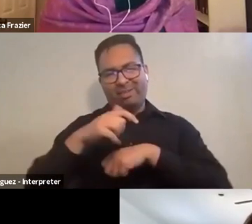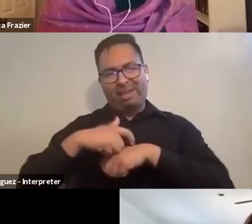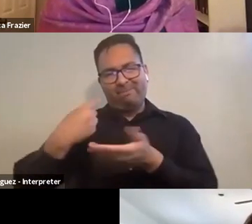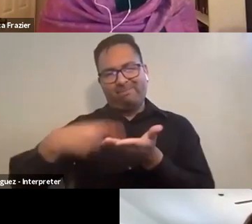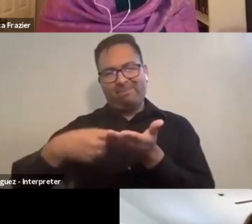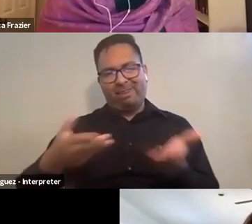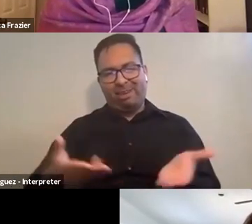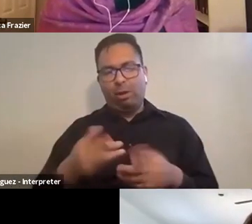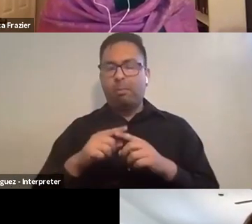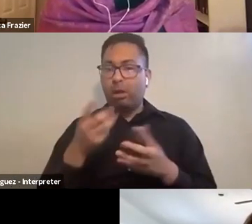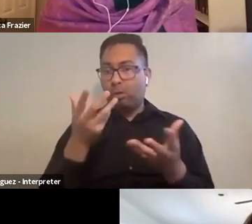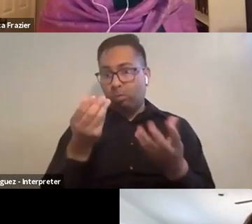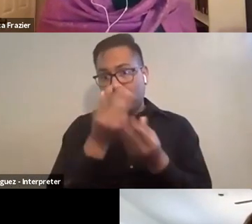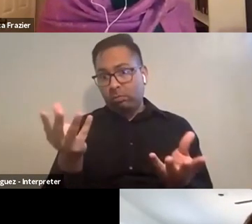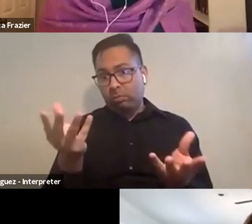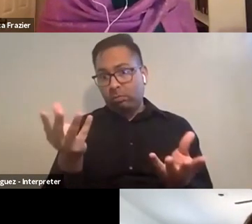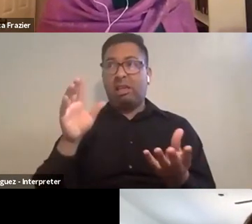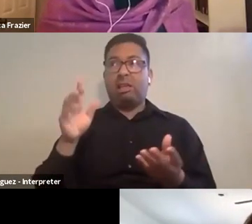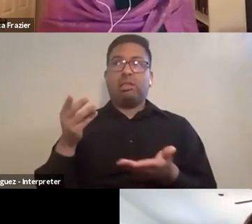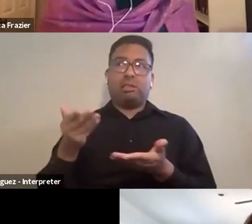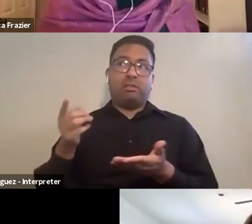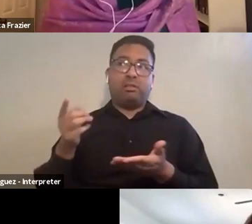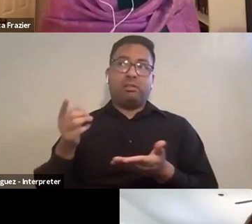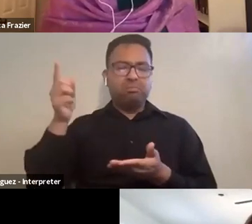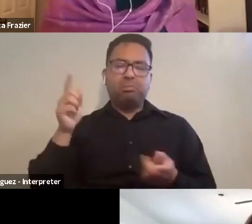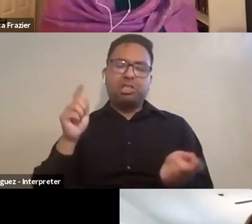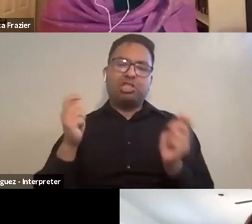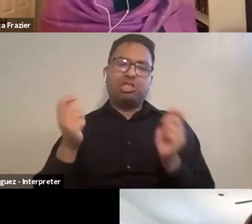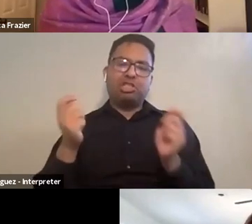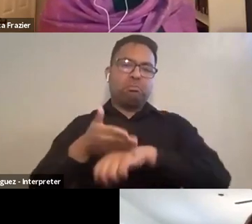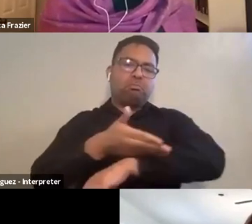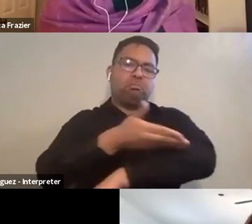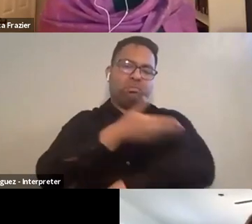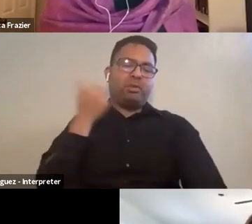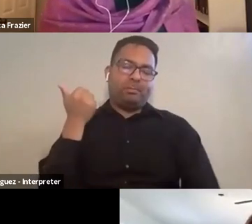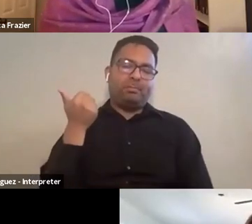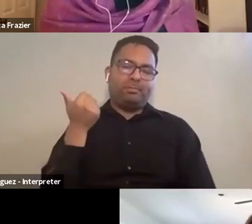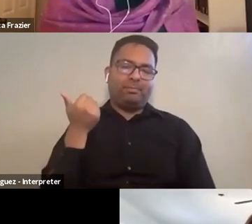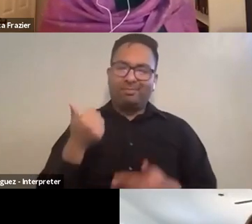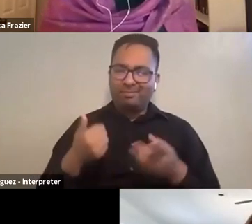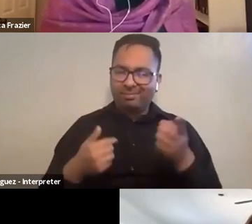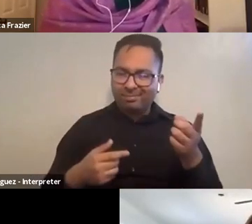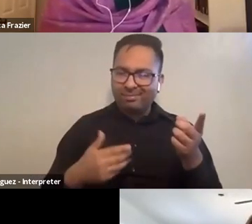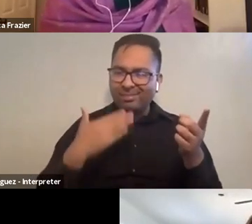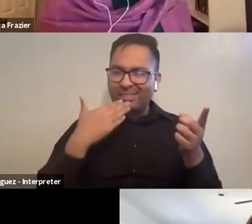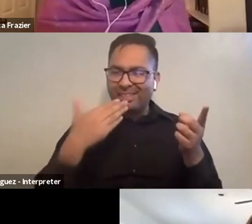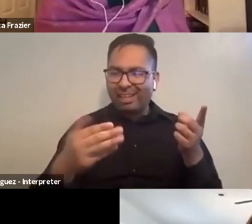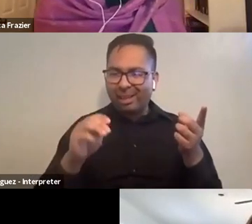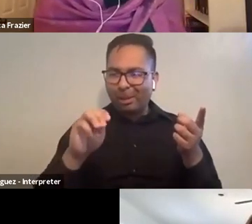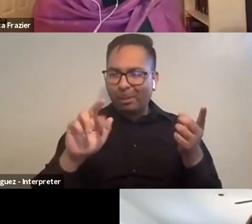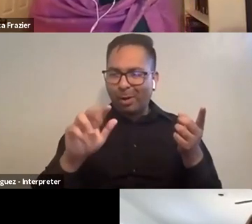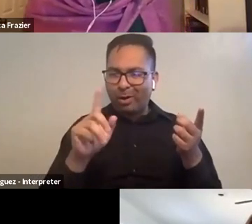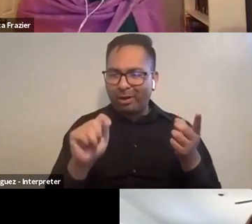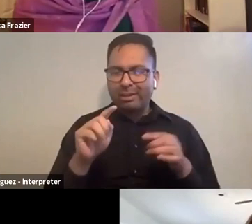think things are changing for the better. Okay, thank you so much, Margaret. When in doubt, we turn to you, as you